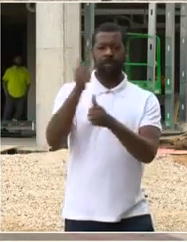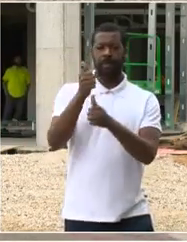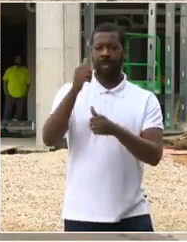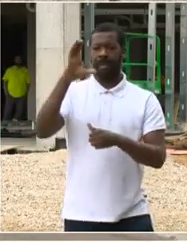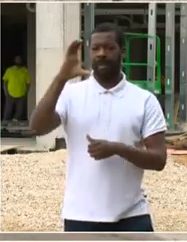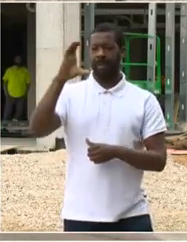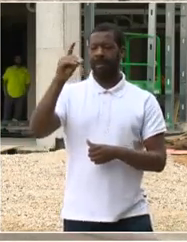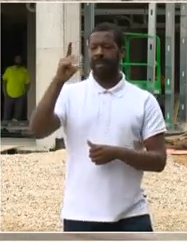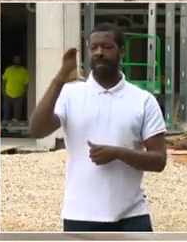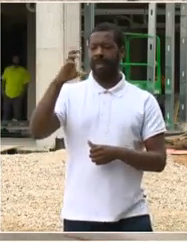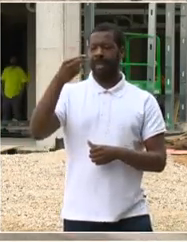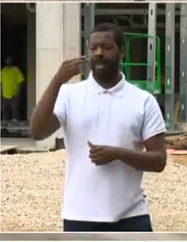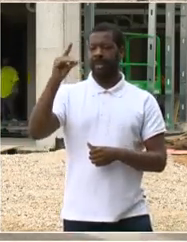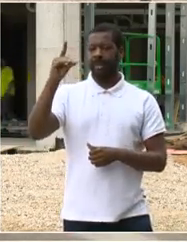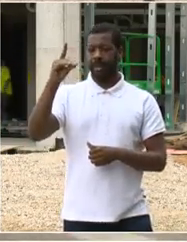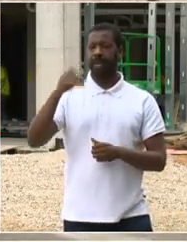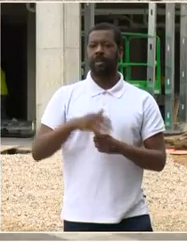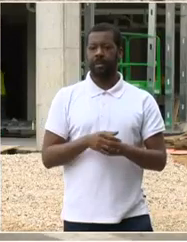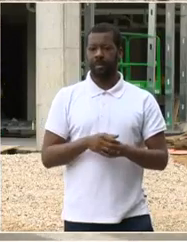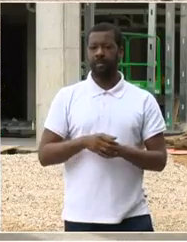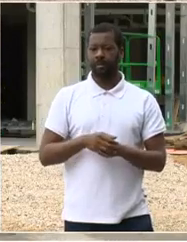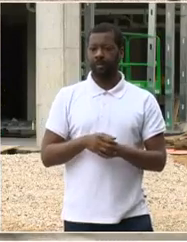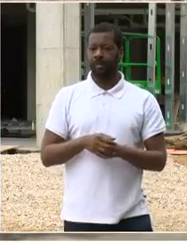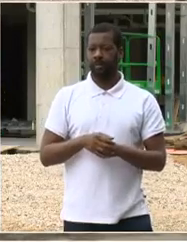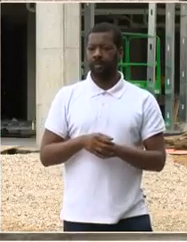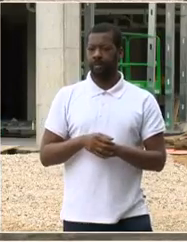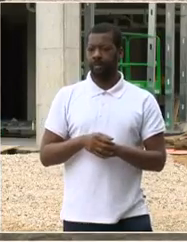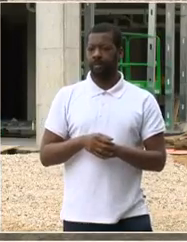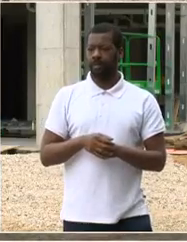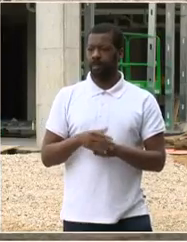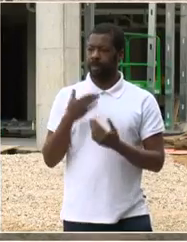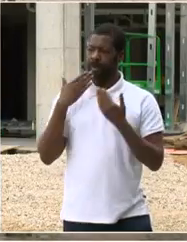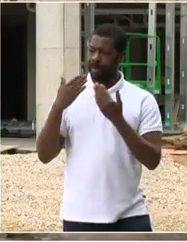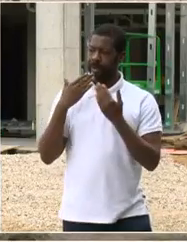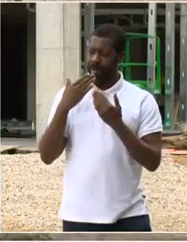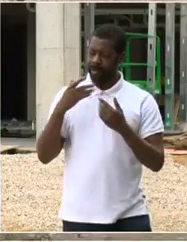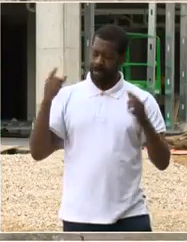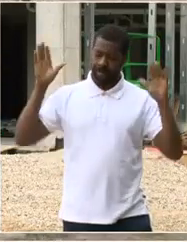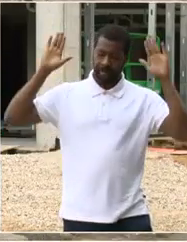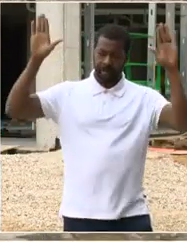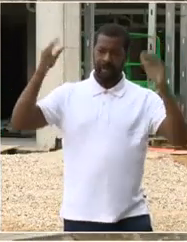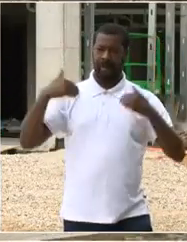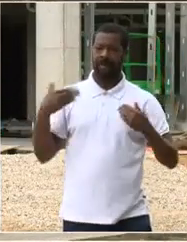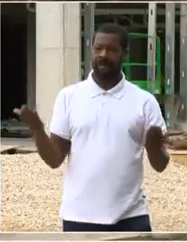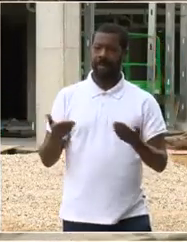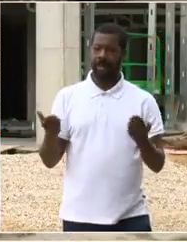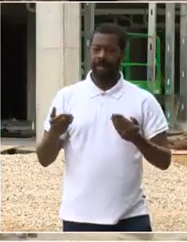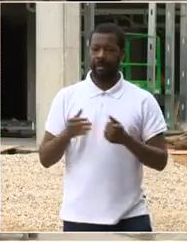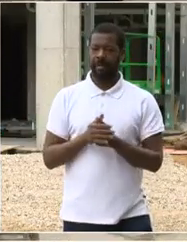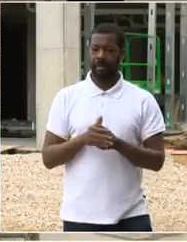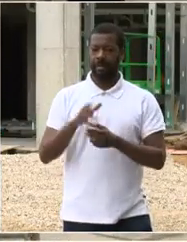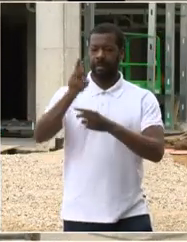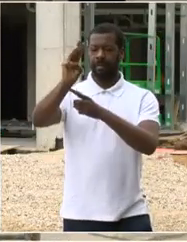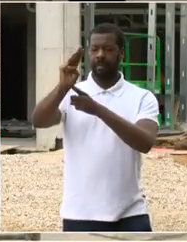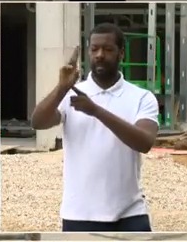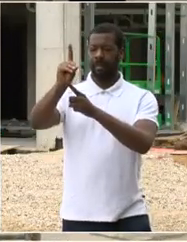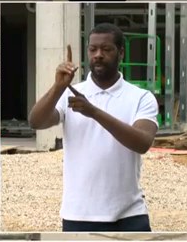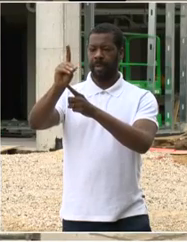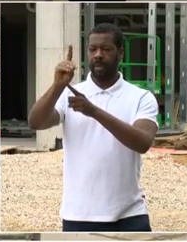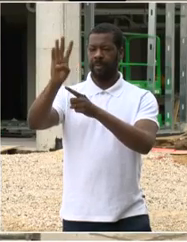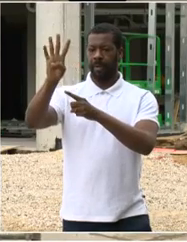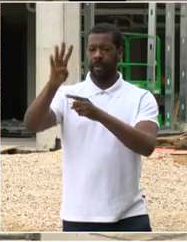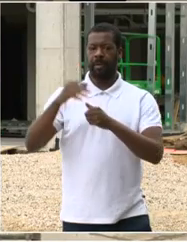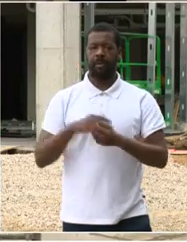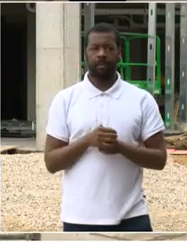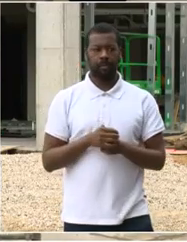DHCD at one point, so we want to welcome her to a full circle moment in Ward 4. I recall a